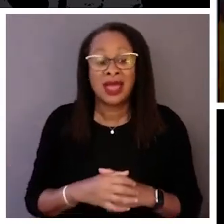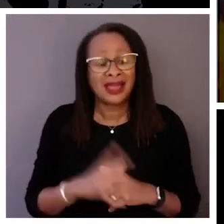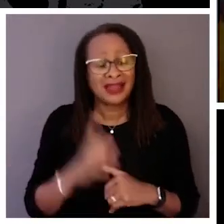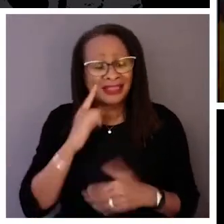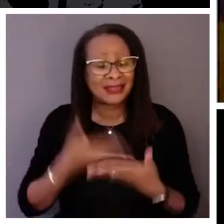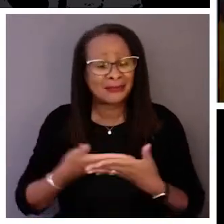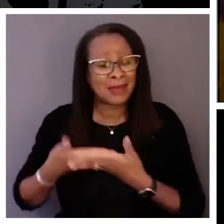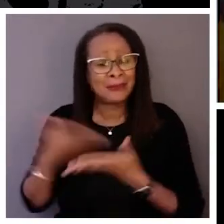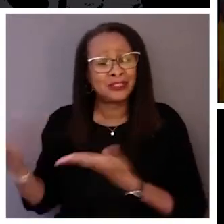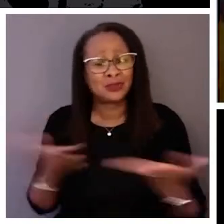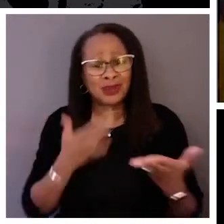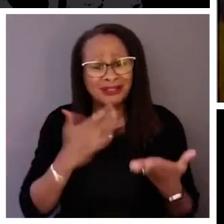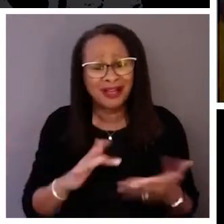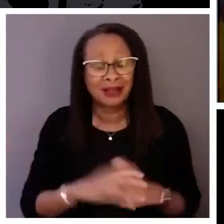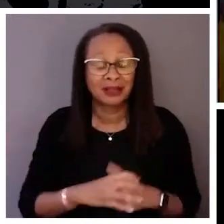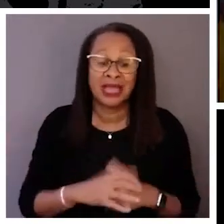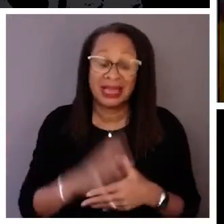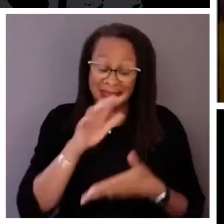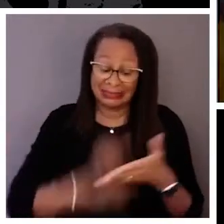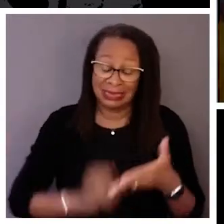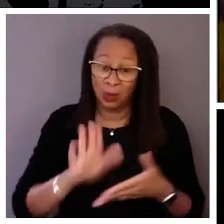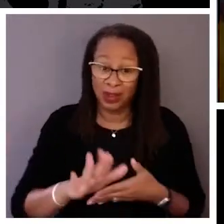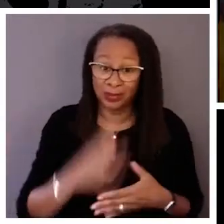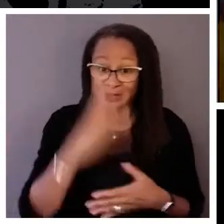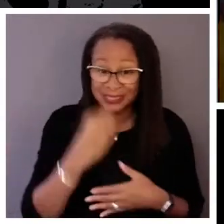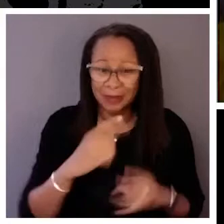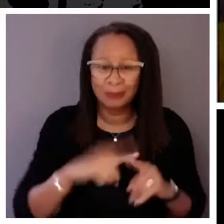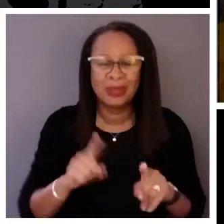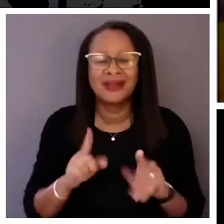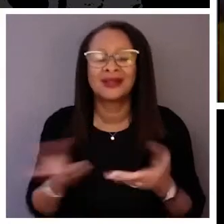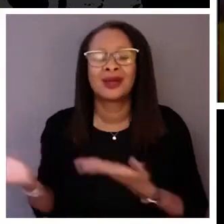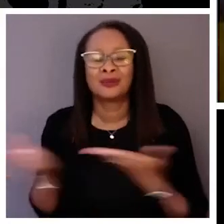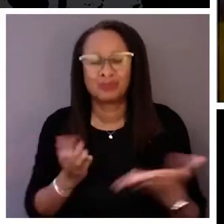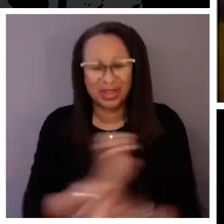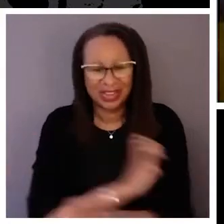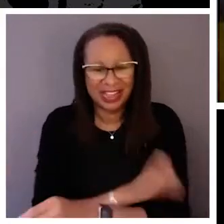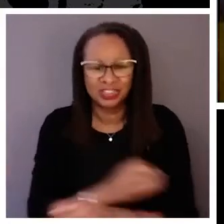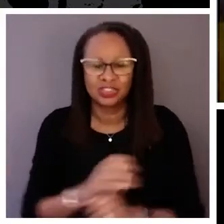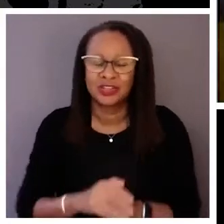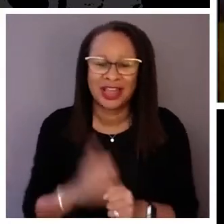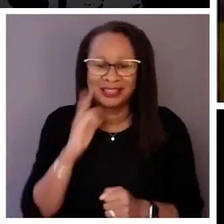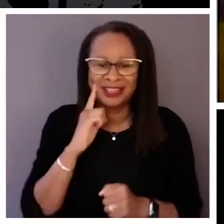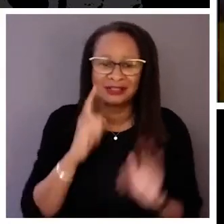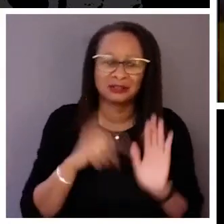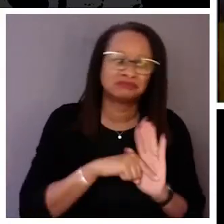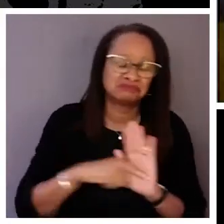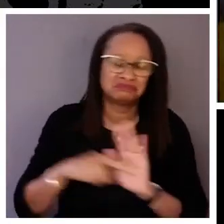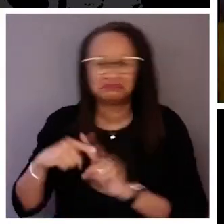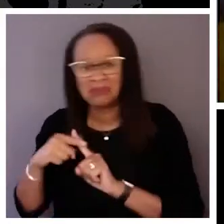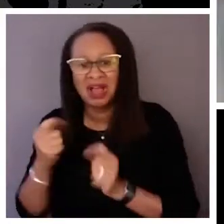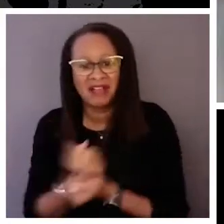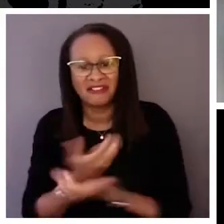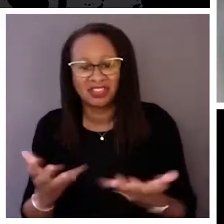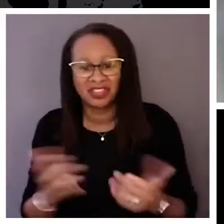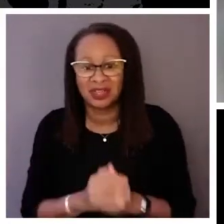take away your sleep, they give you energy. And, I think there's a give and take with everything with it. Your mom, Mimi,